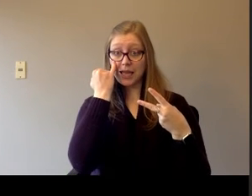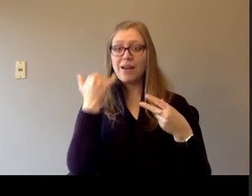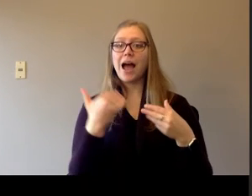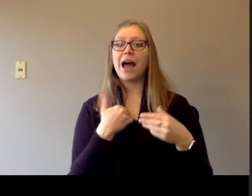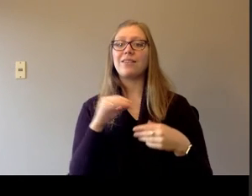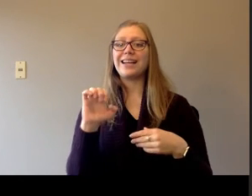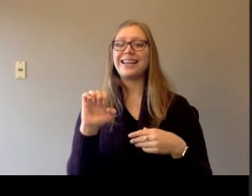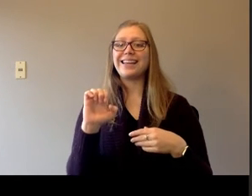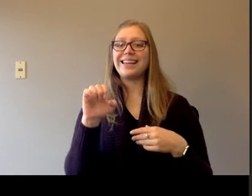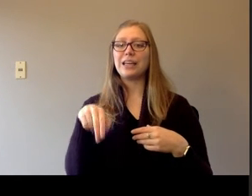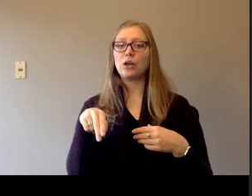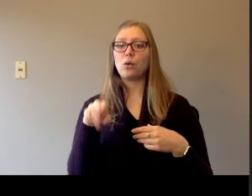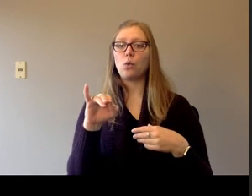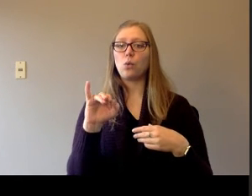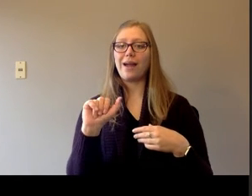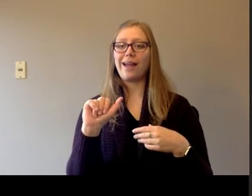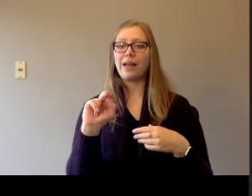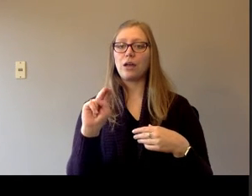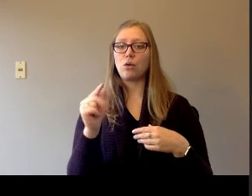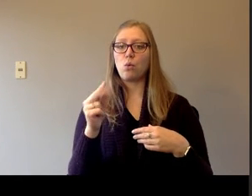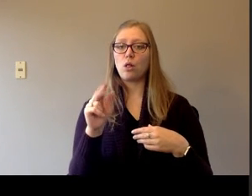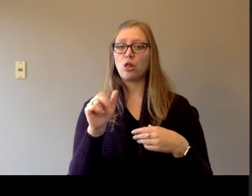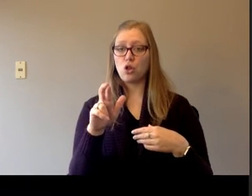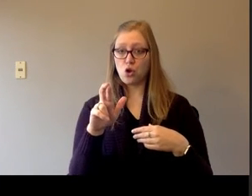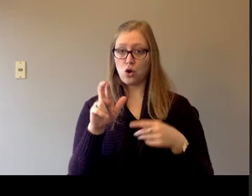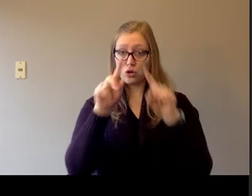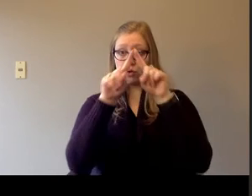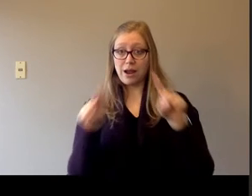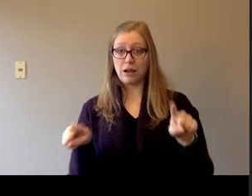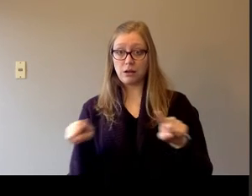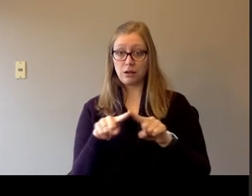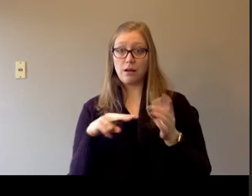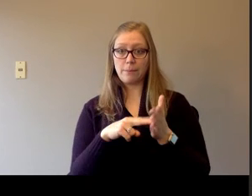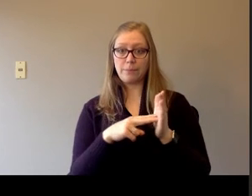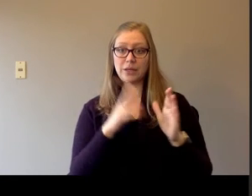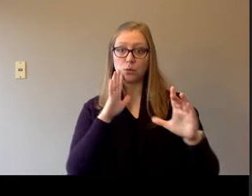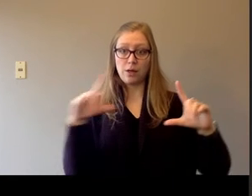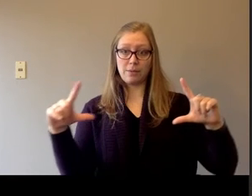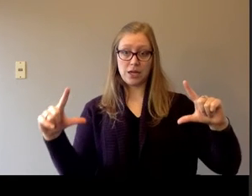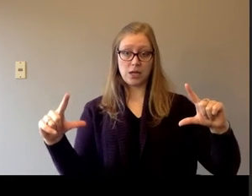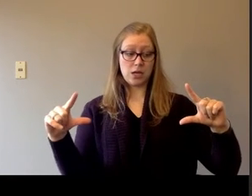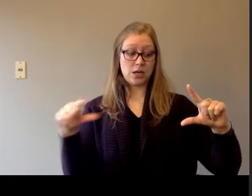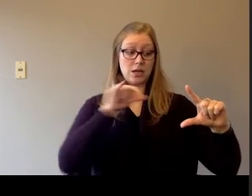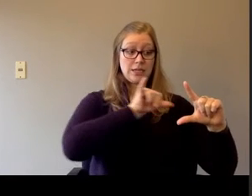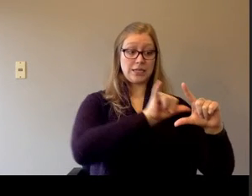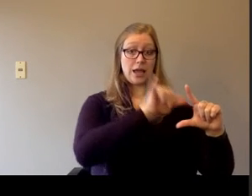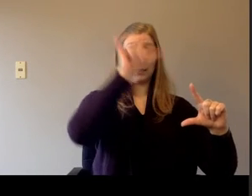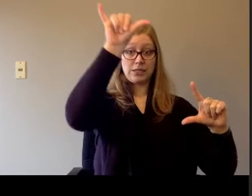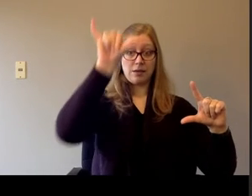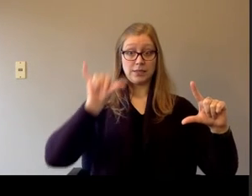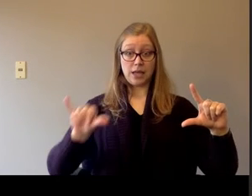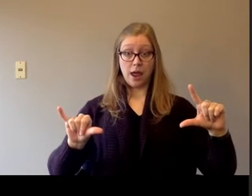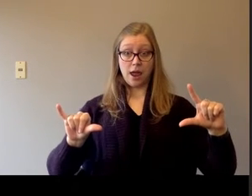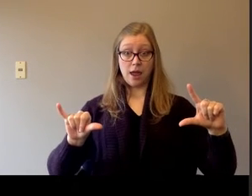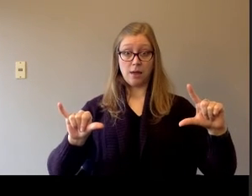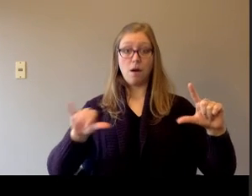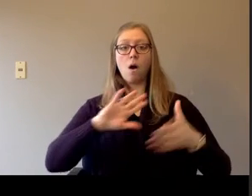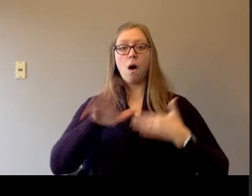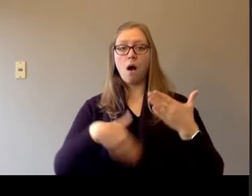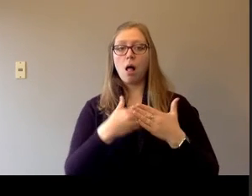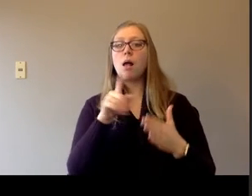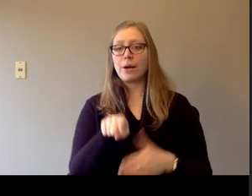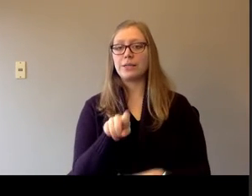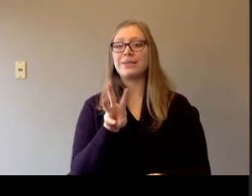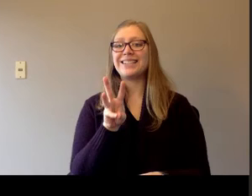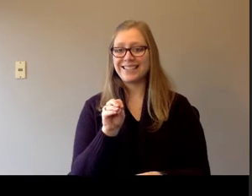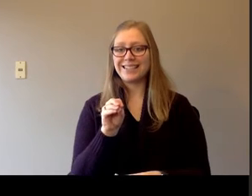degrees. So as part of your assignment today, you have to pick either the first one about the right triangle or the second one about